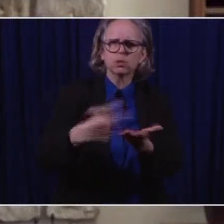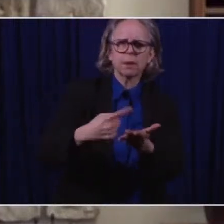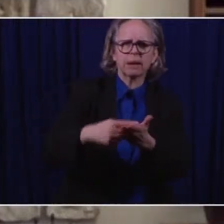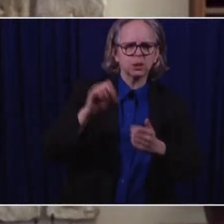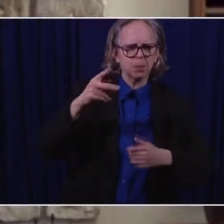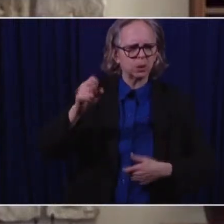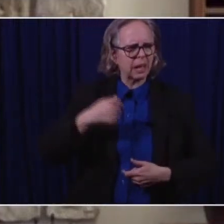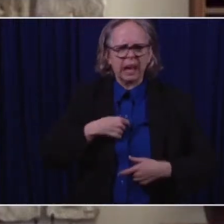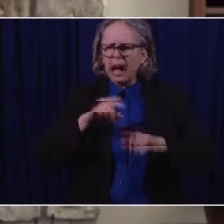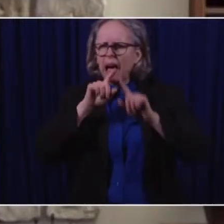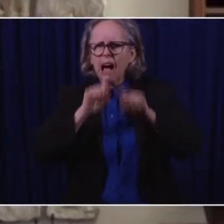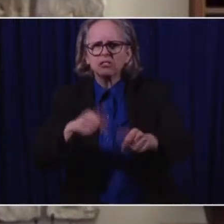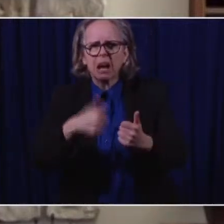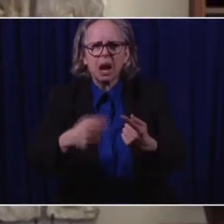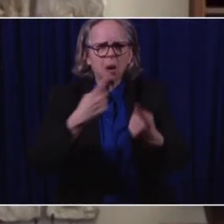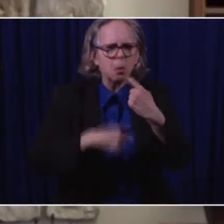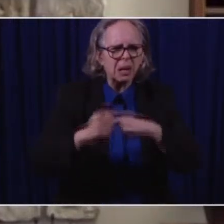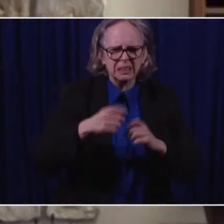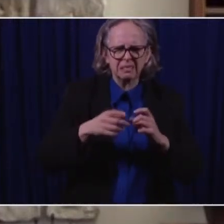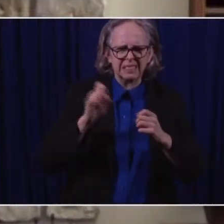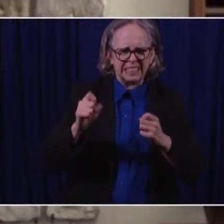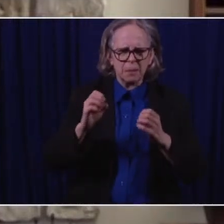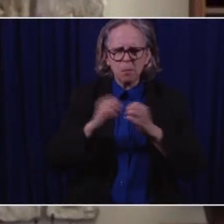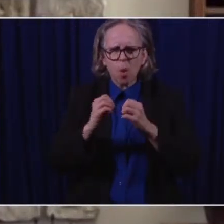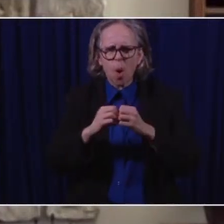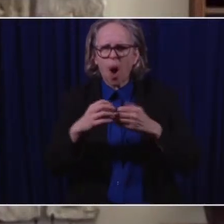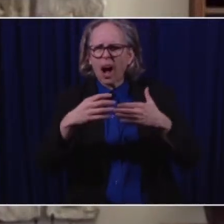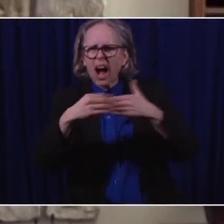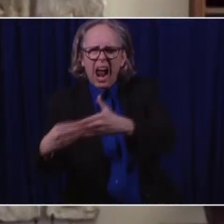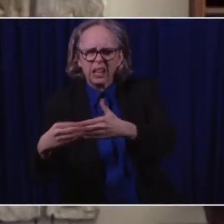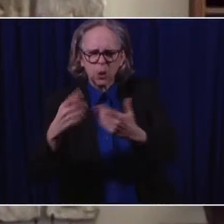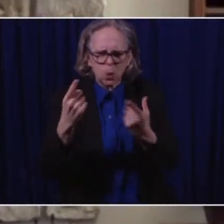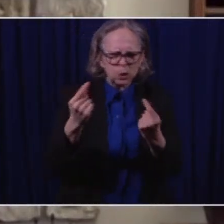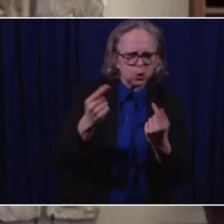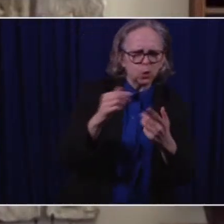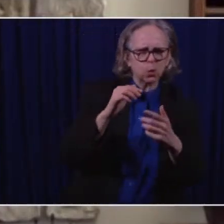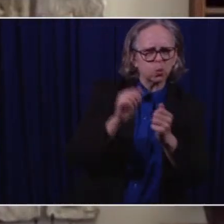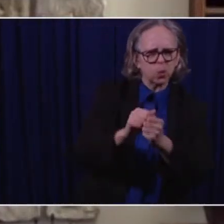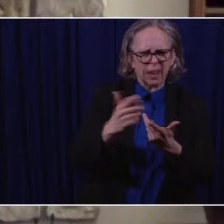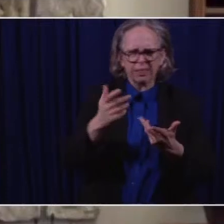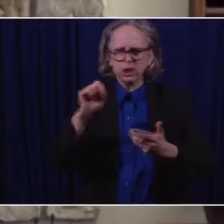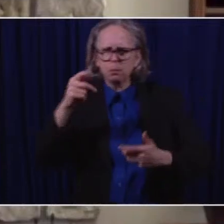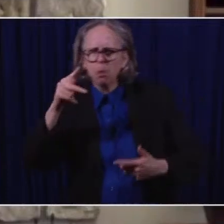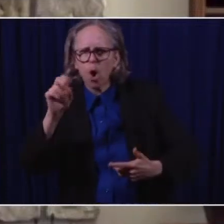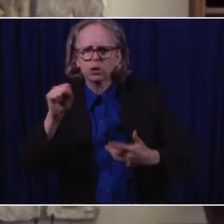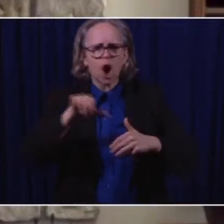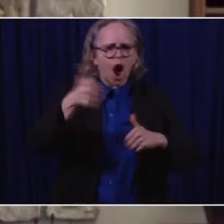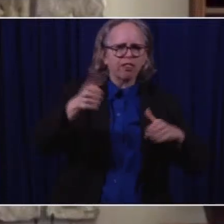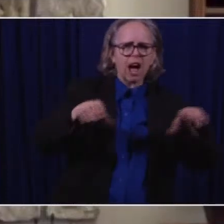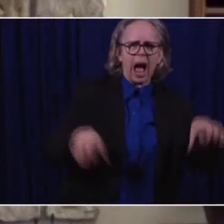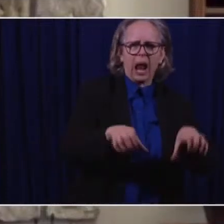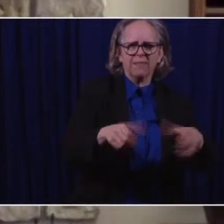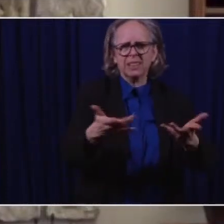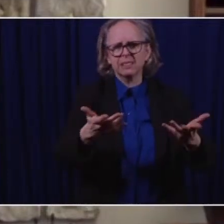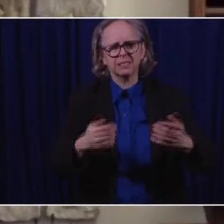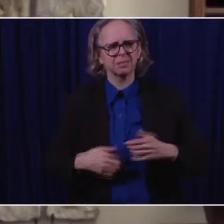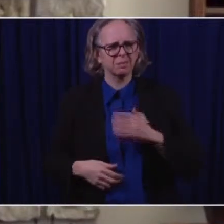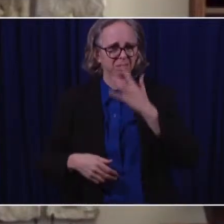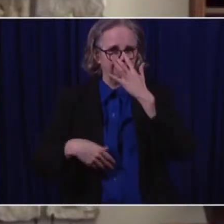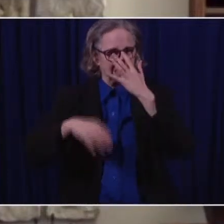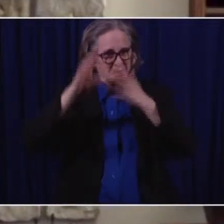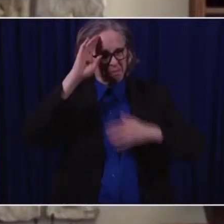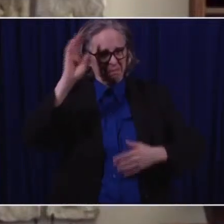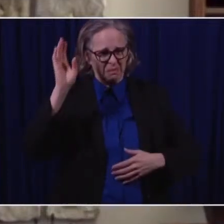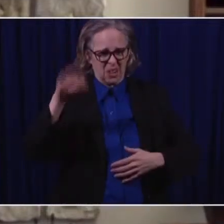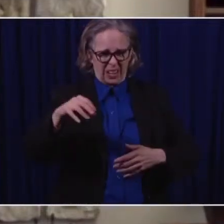new guidance. What we do know is spread does not occur in the classroom